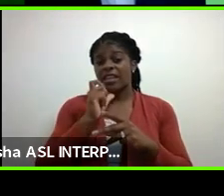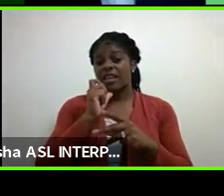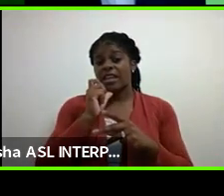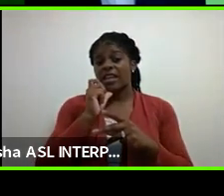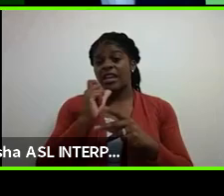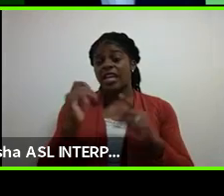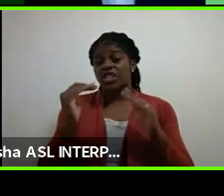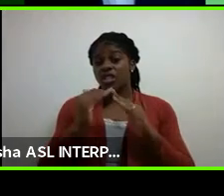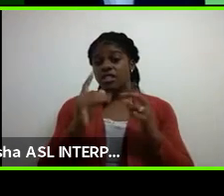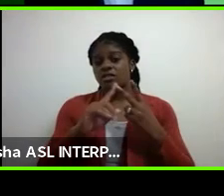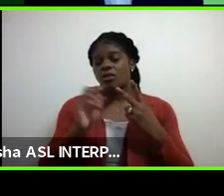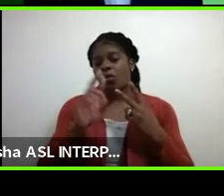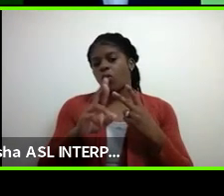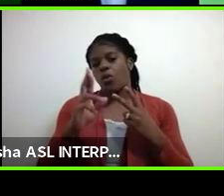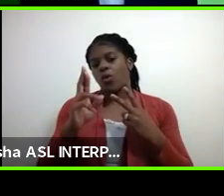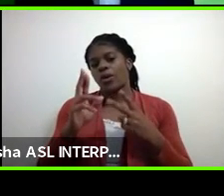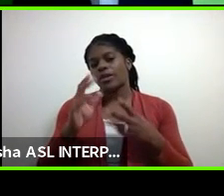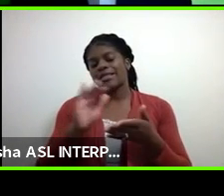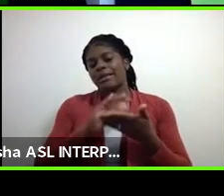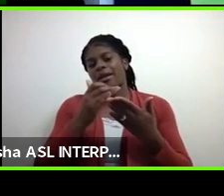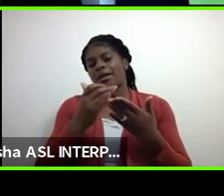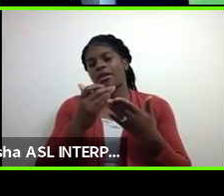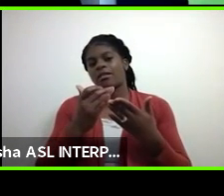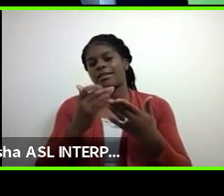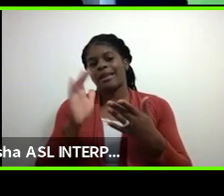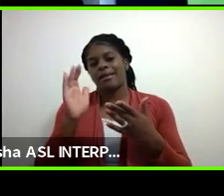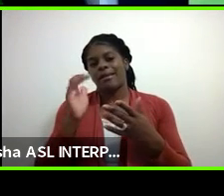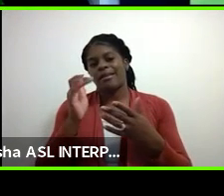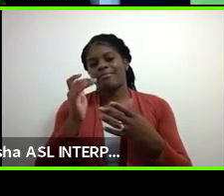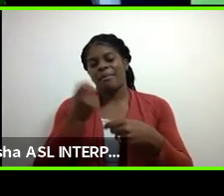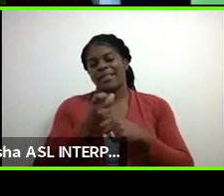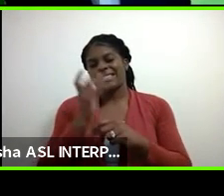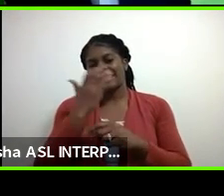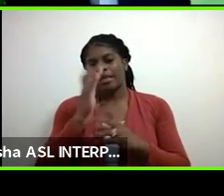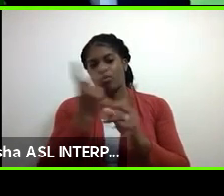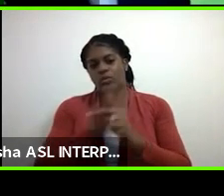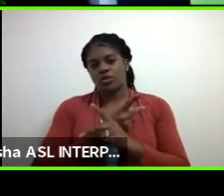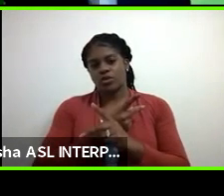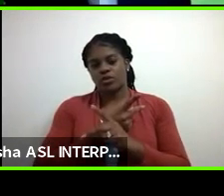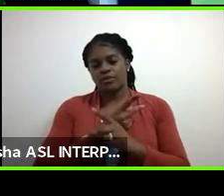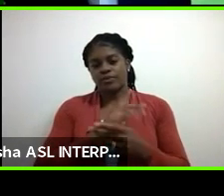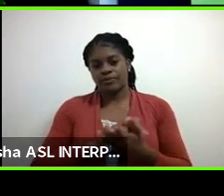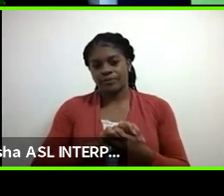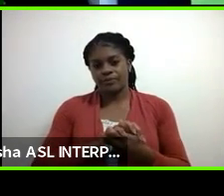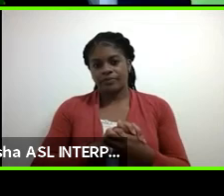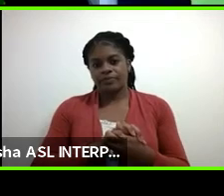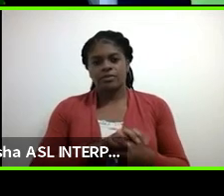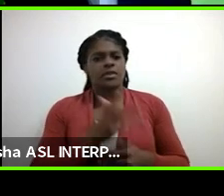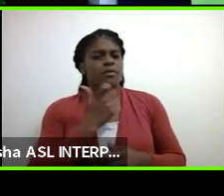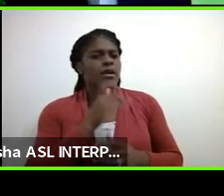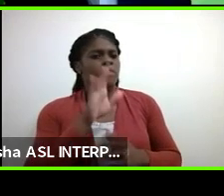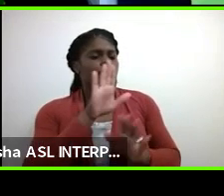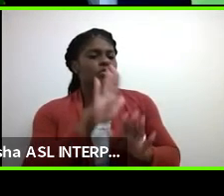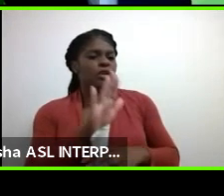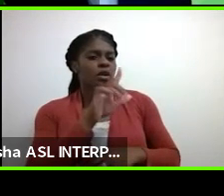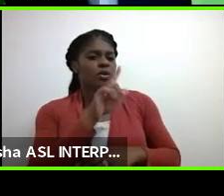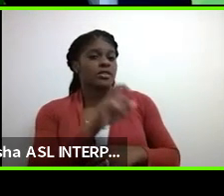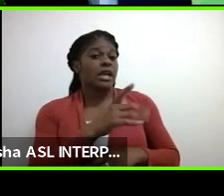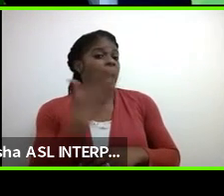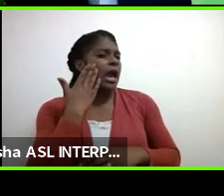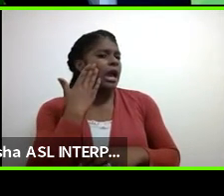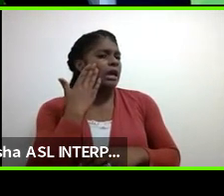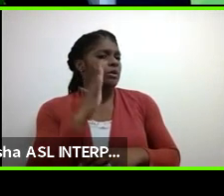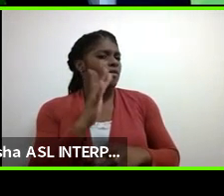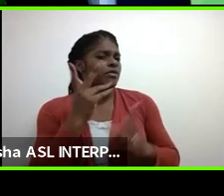is undiagnosed that makes it seem worse in this majority group? Well, that's a great question. I don't know that it's worse